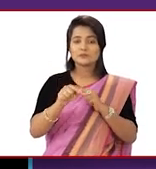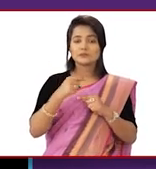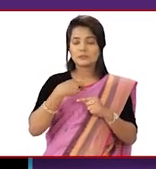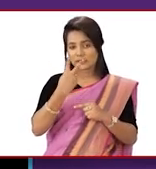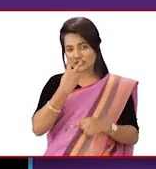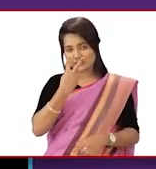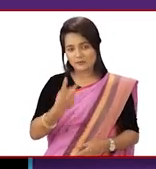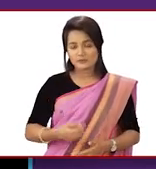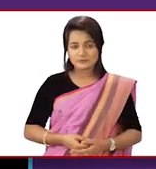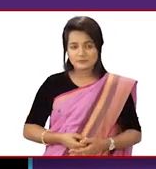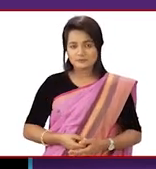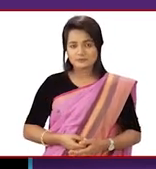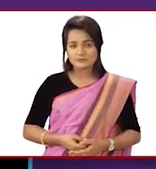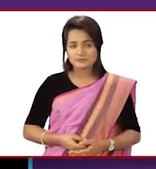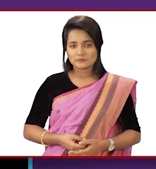look at